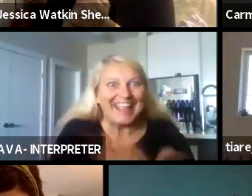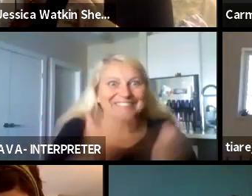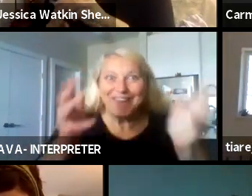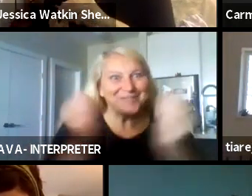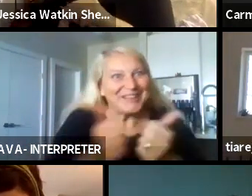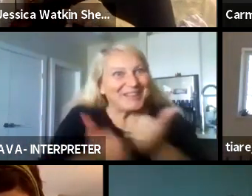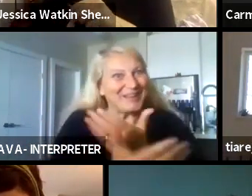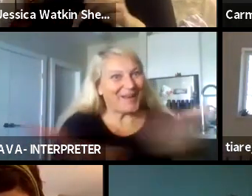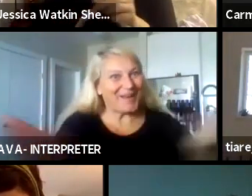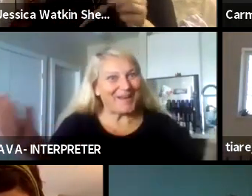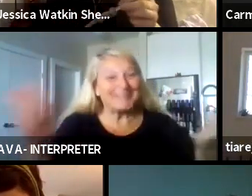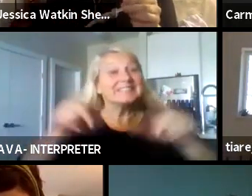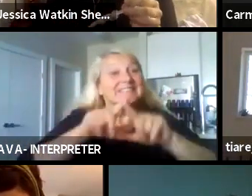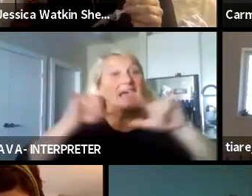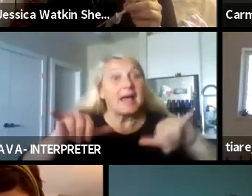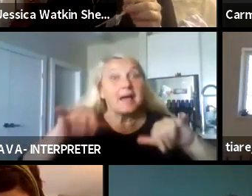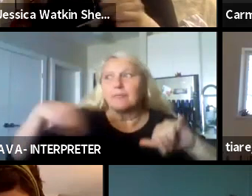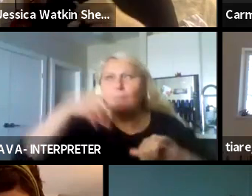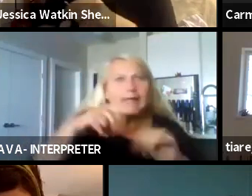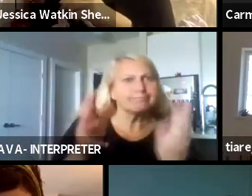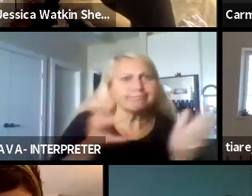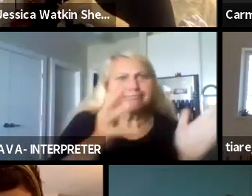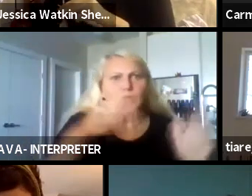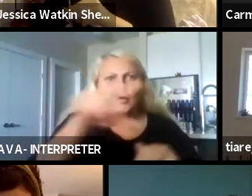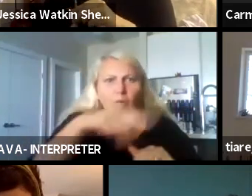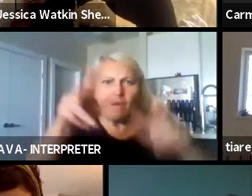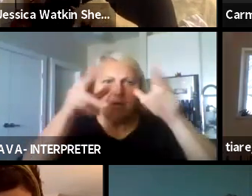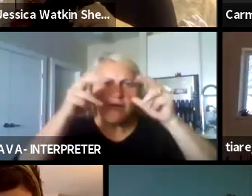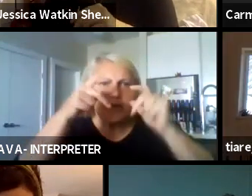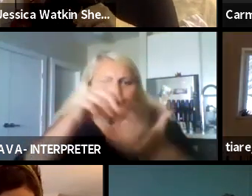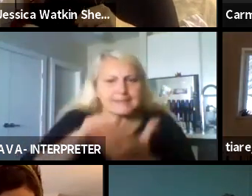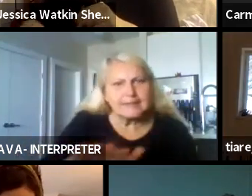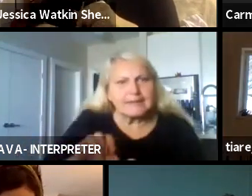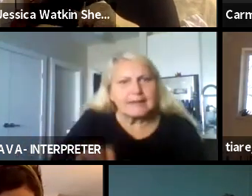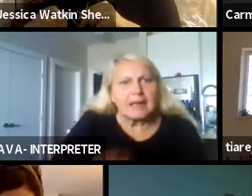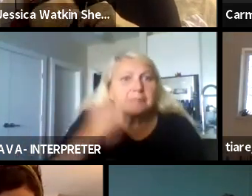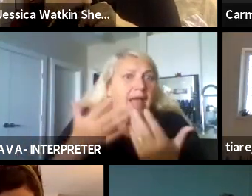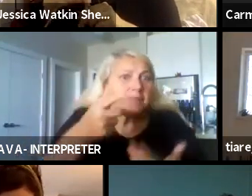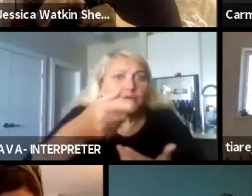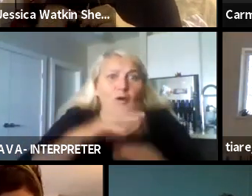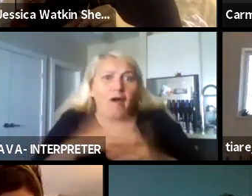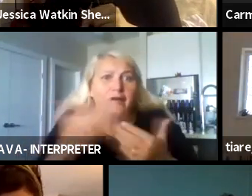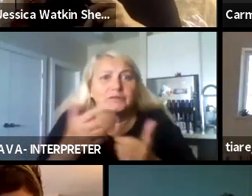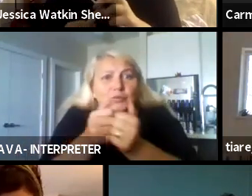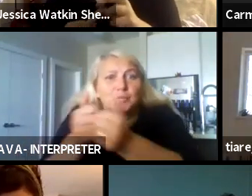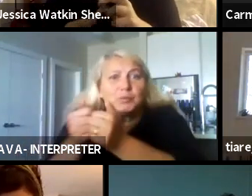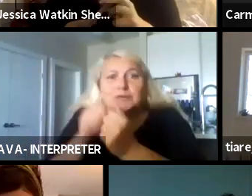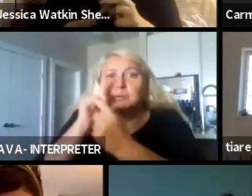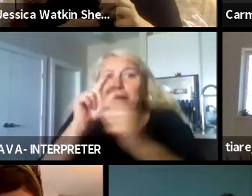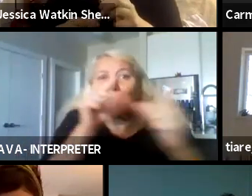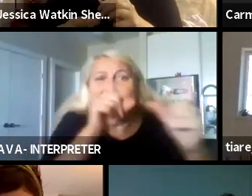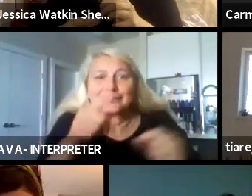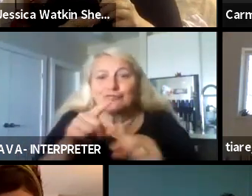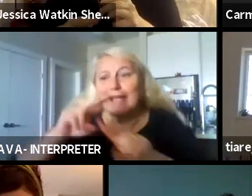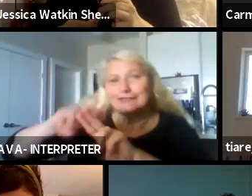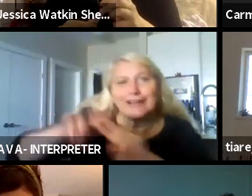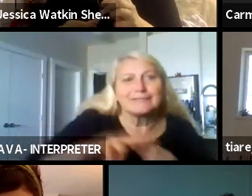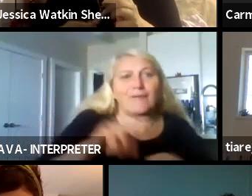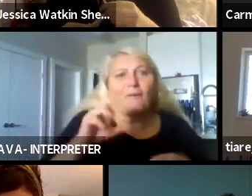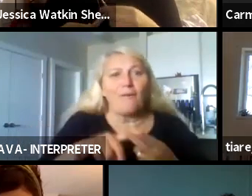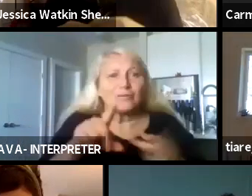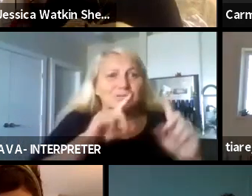going on, you are taking notes on your respective devices. Maybe you're on Twitter, hashtagging or adding HowlRound and responding in that